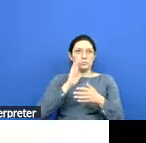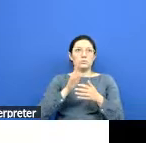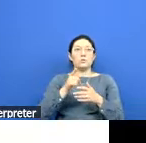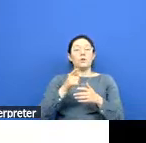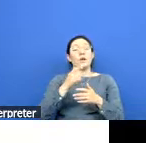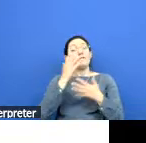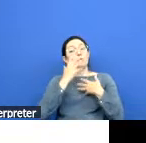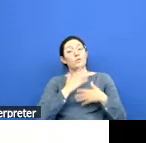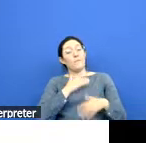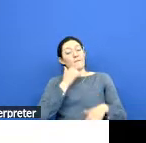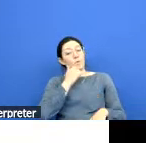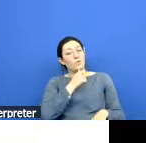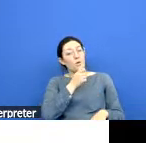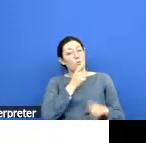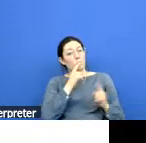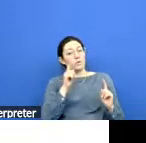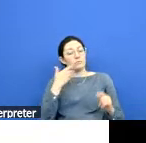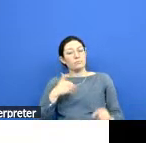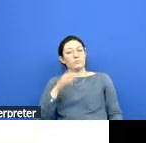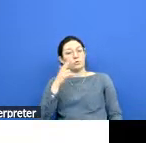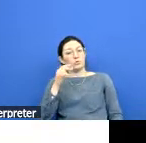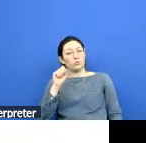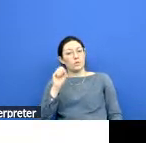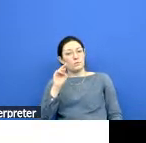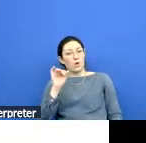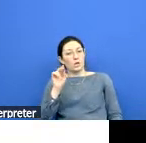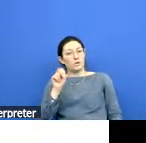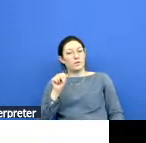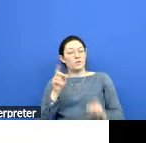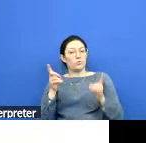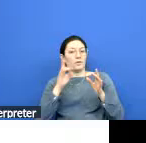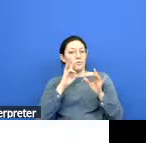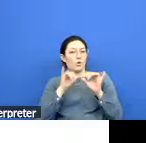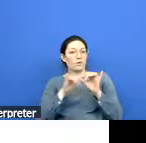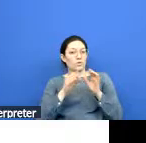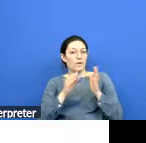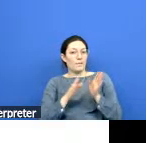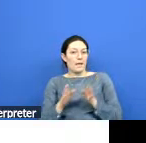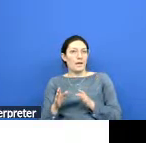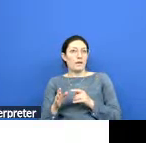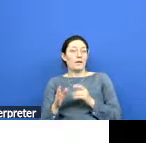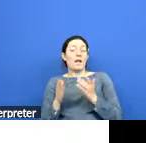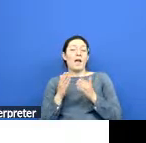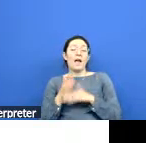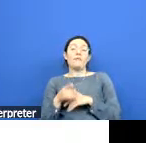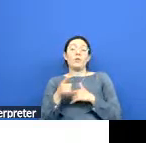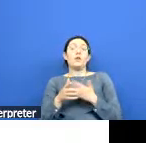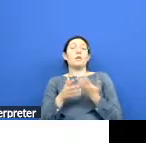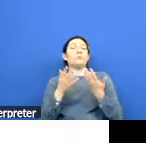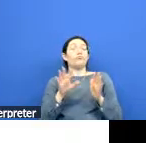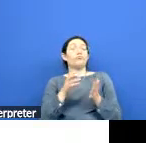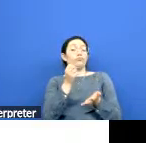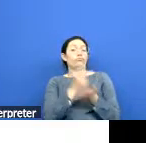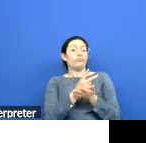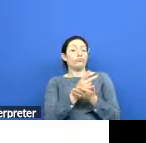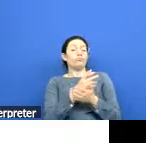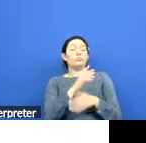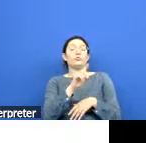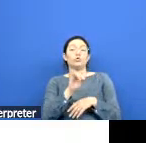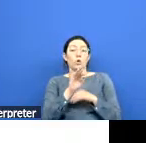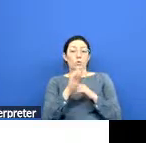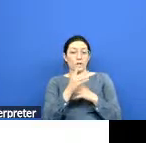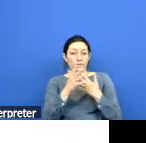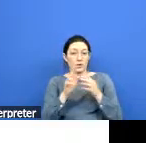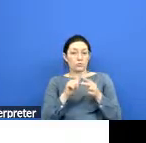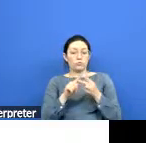working, but Chris Martin, Director of Engineering and Planning. So once this clears the hurdle for the rezoning and the